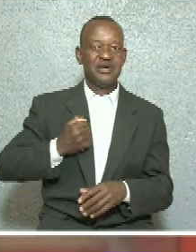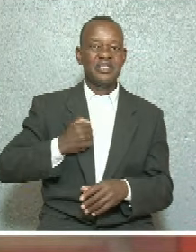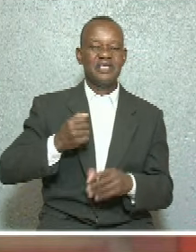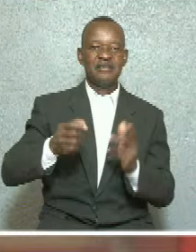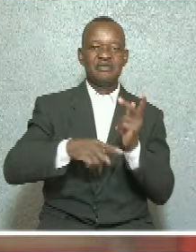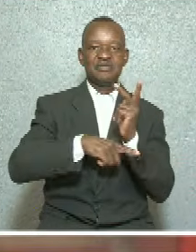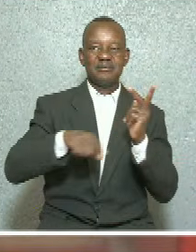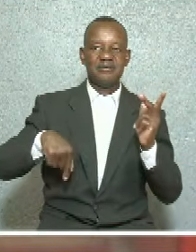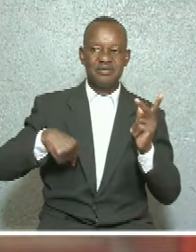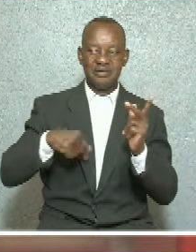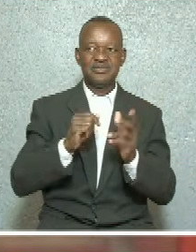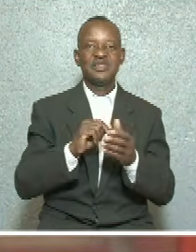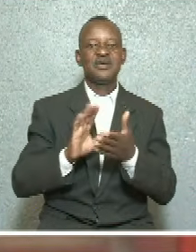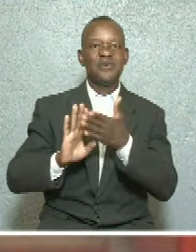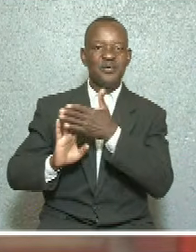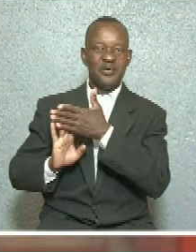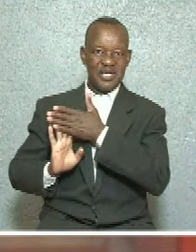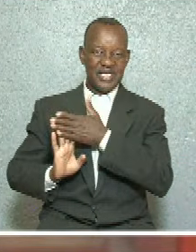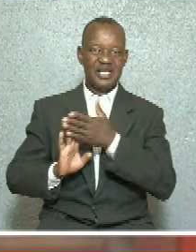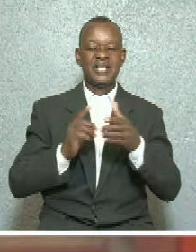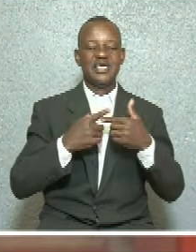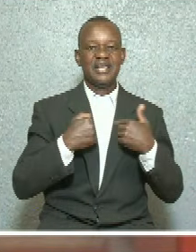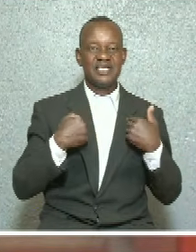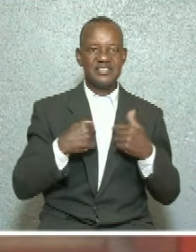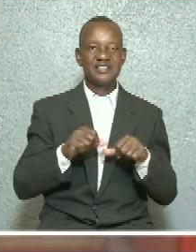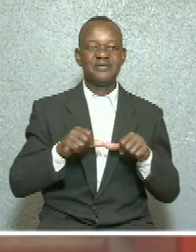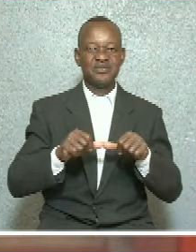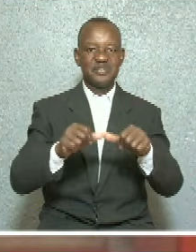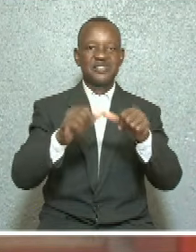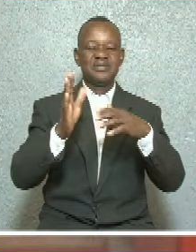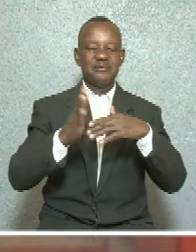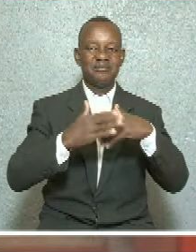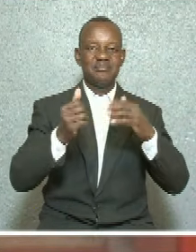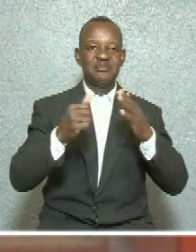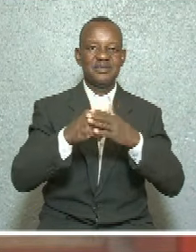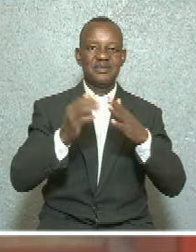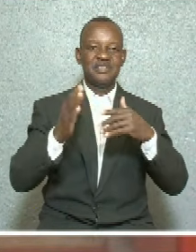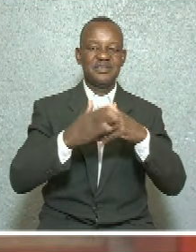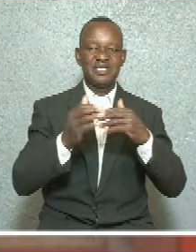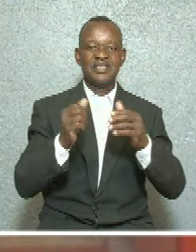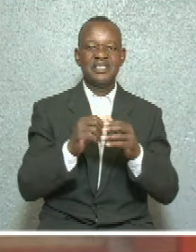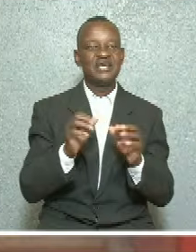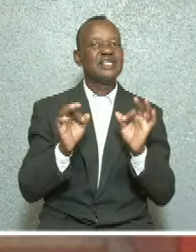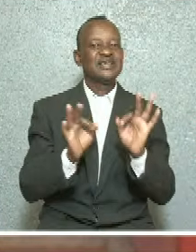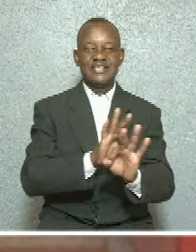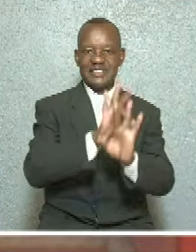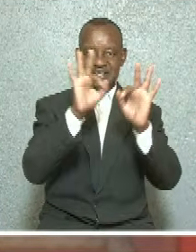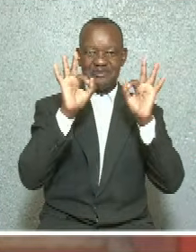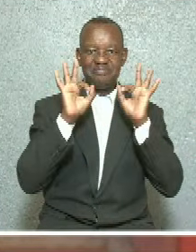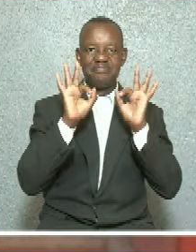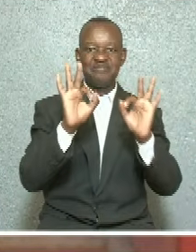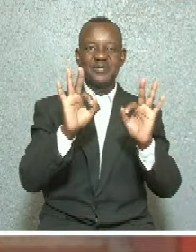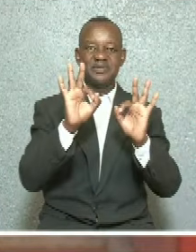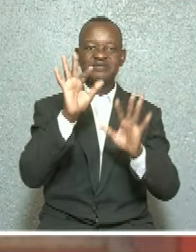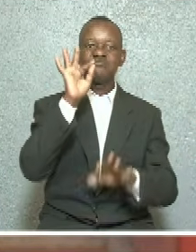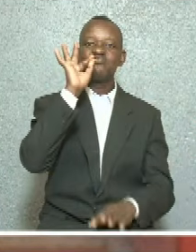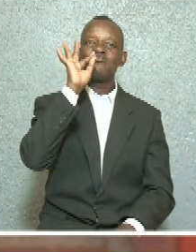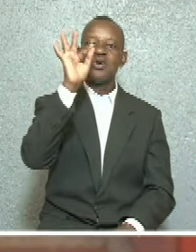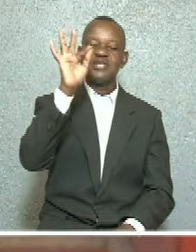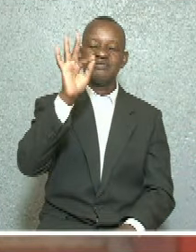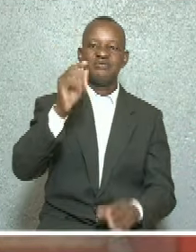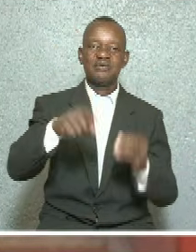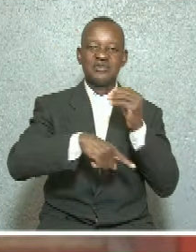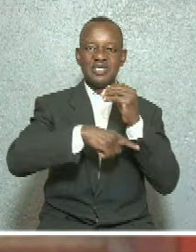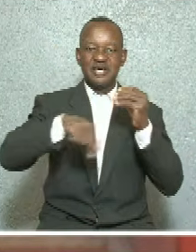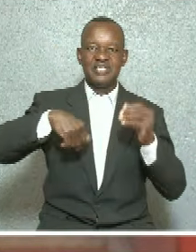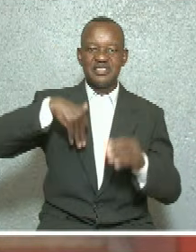to continue building this wonderful Namibia, this wonderful country we call Namibia. Thank you very much, and